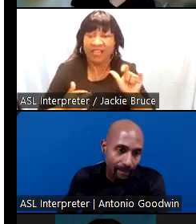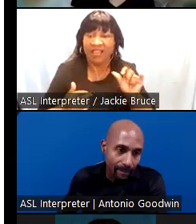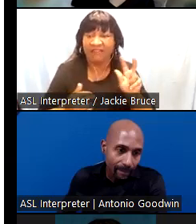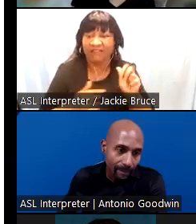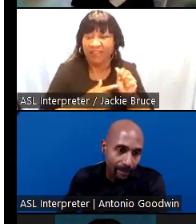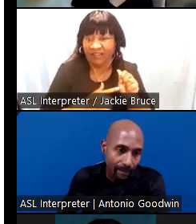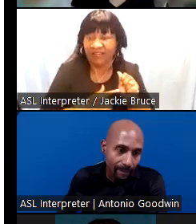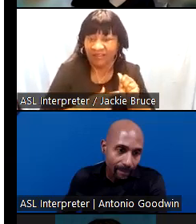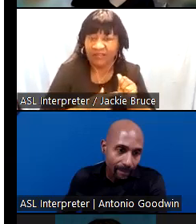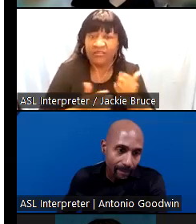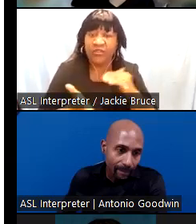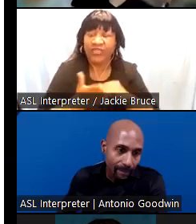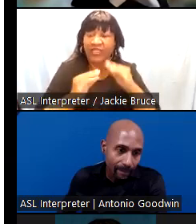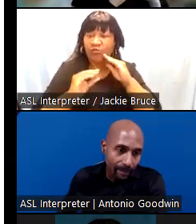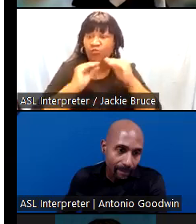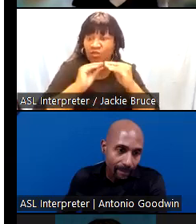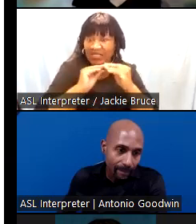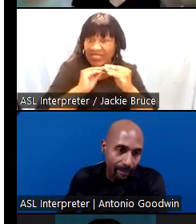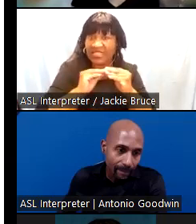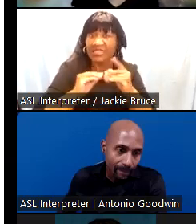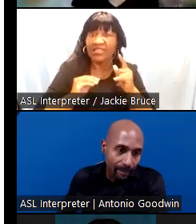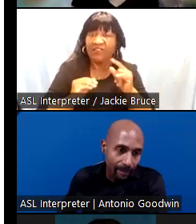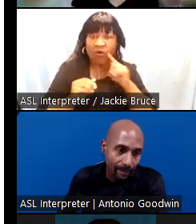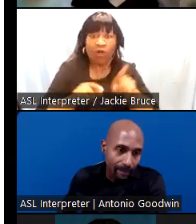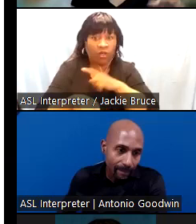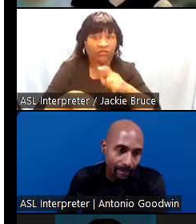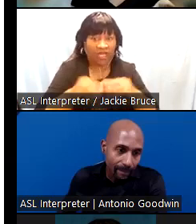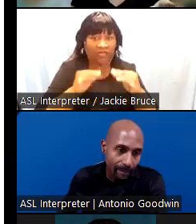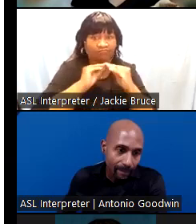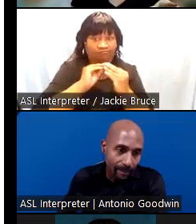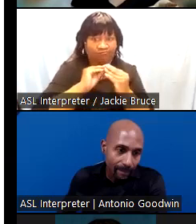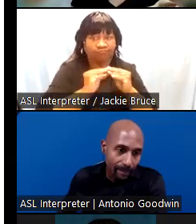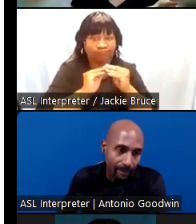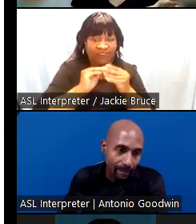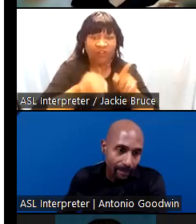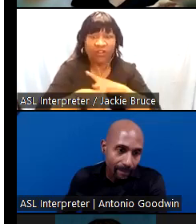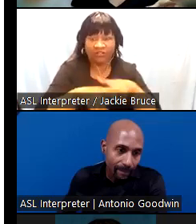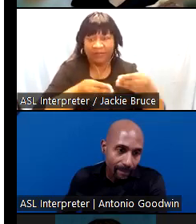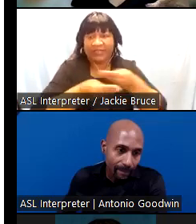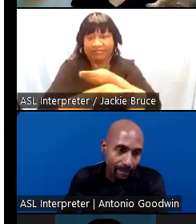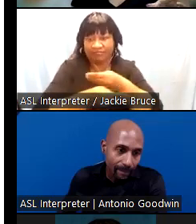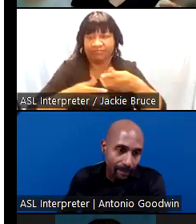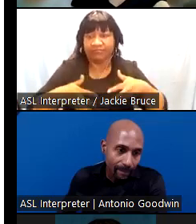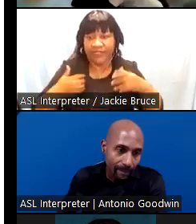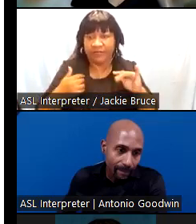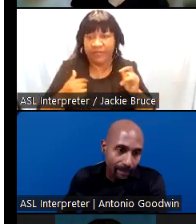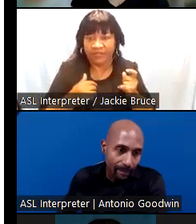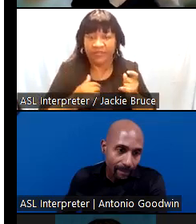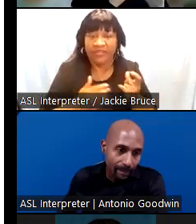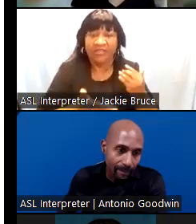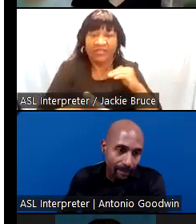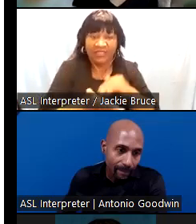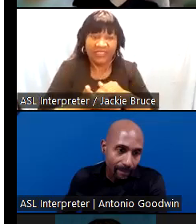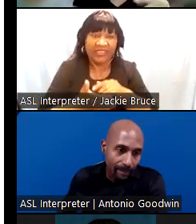saliva. So really, like kissing someone for a while. Again, this is one that's like